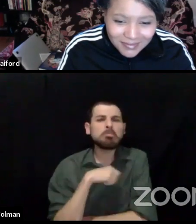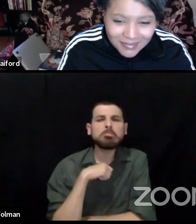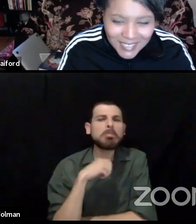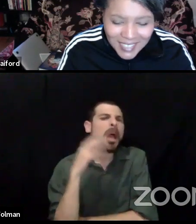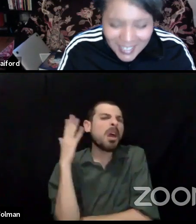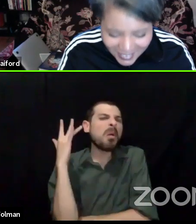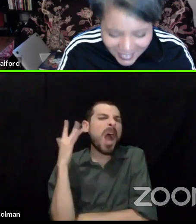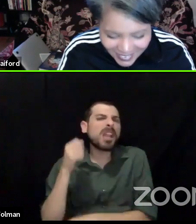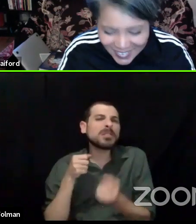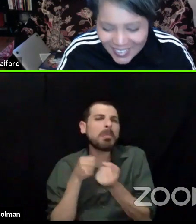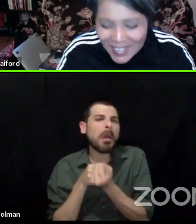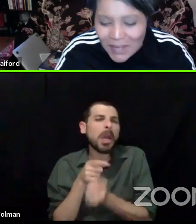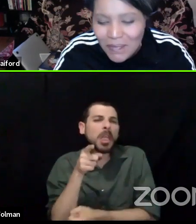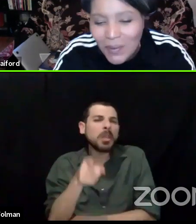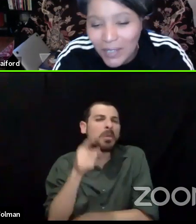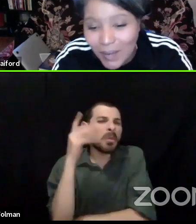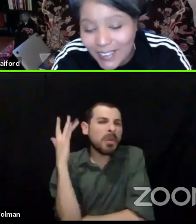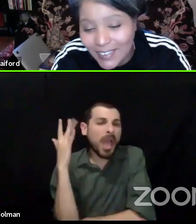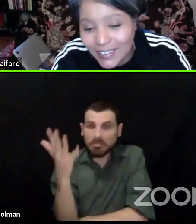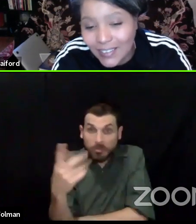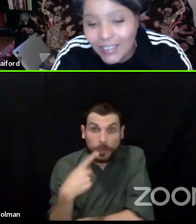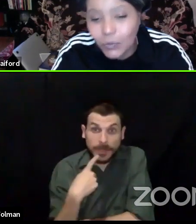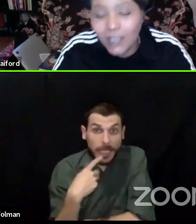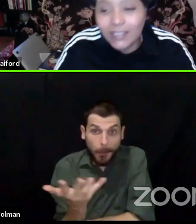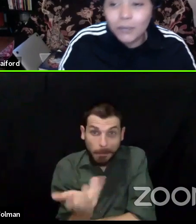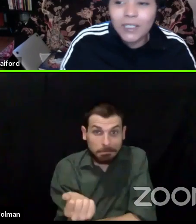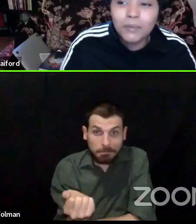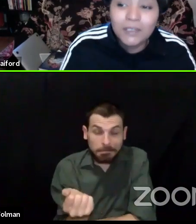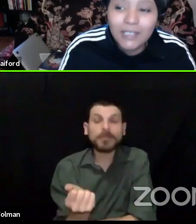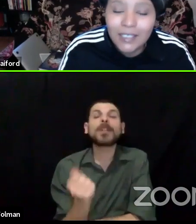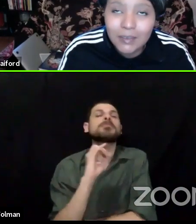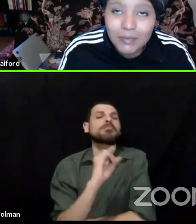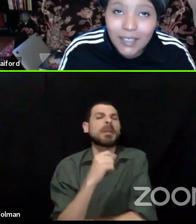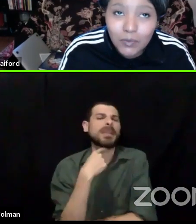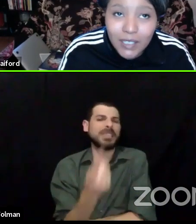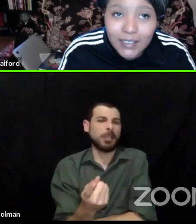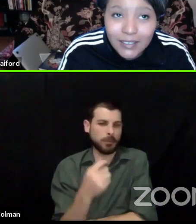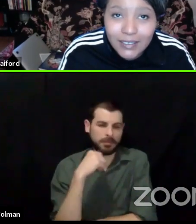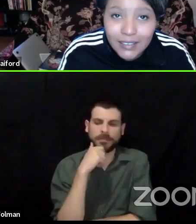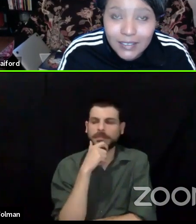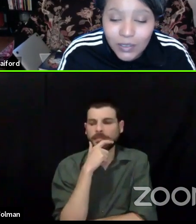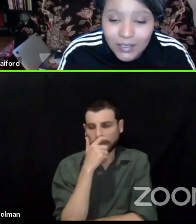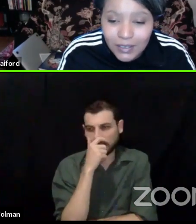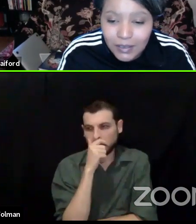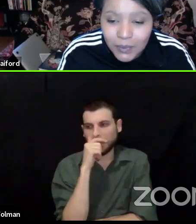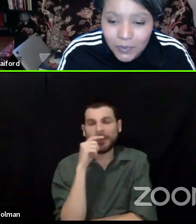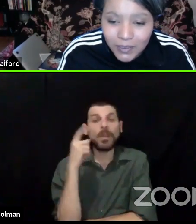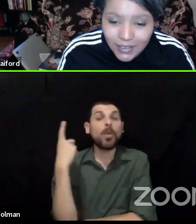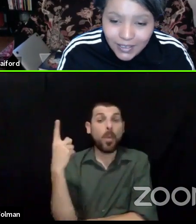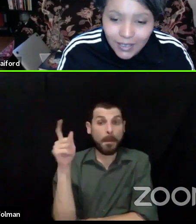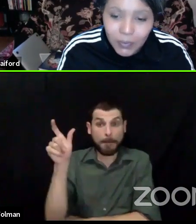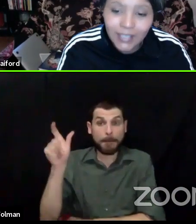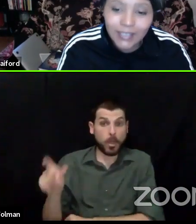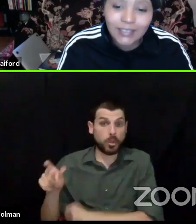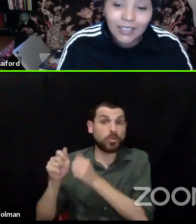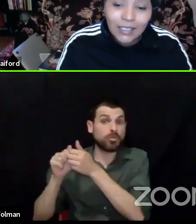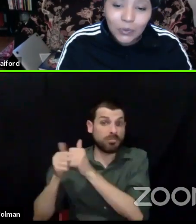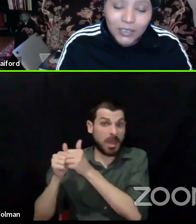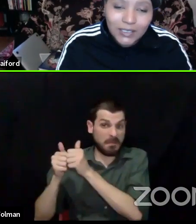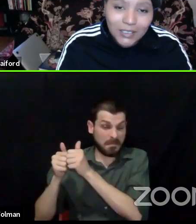you? Well, I'm gonna tell you this. One of the people that I'm running against, one of the people on their